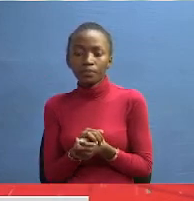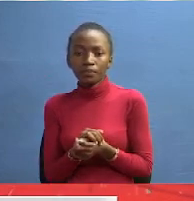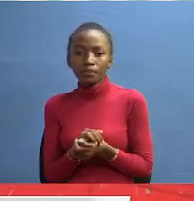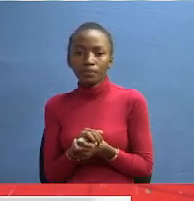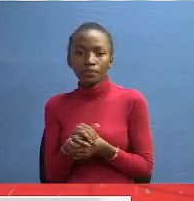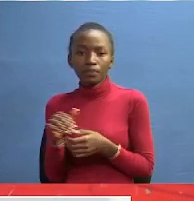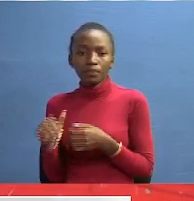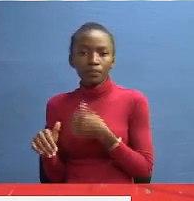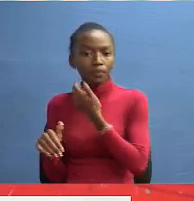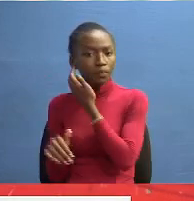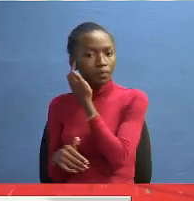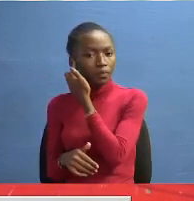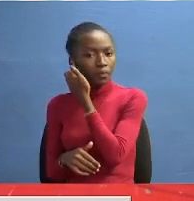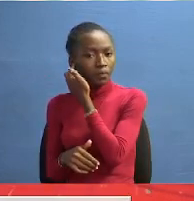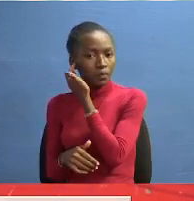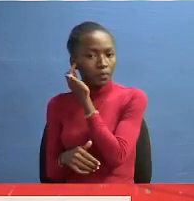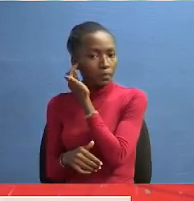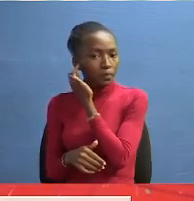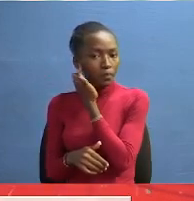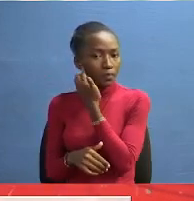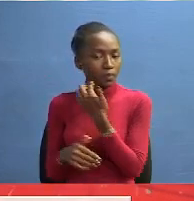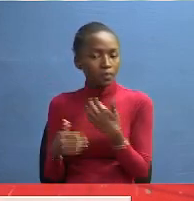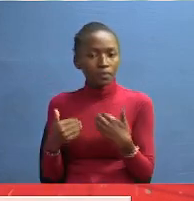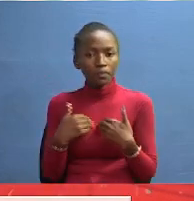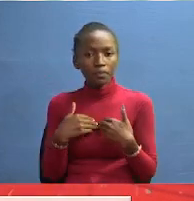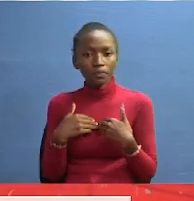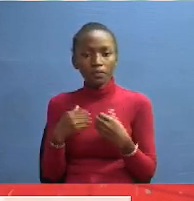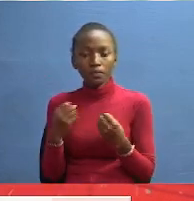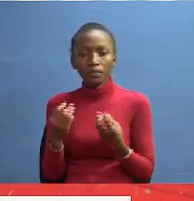of benefits in the East Africa Cooperation,